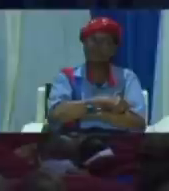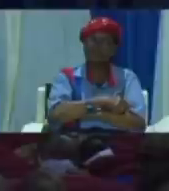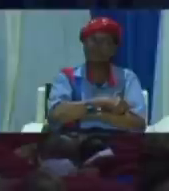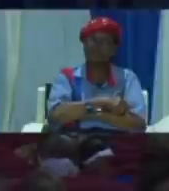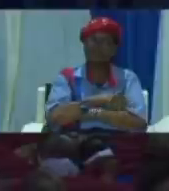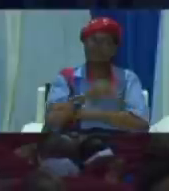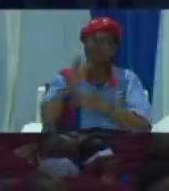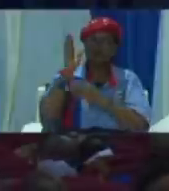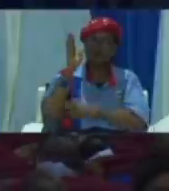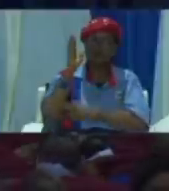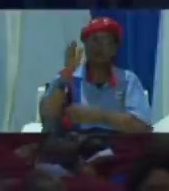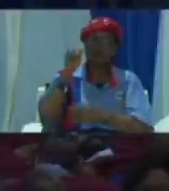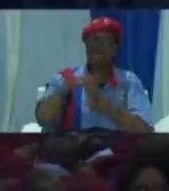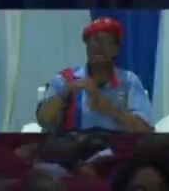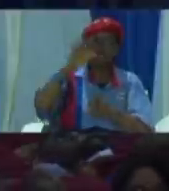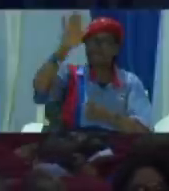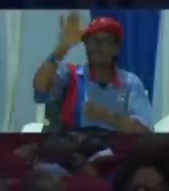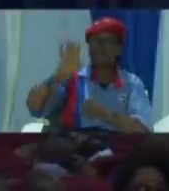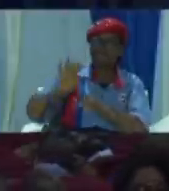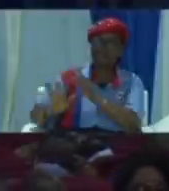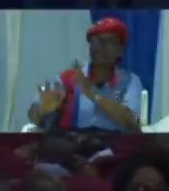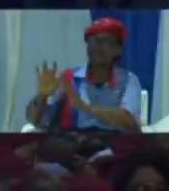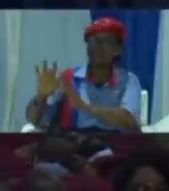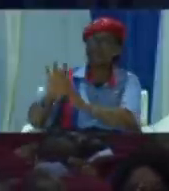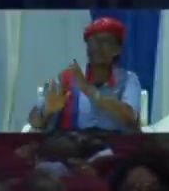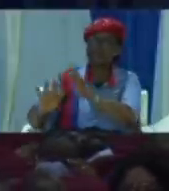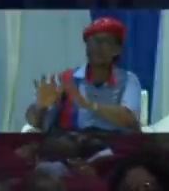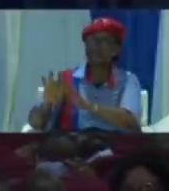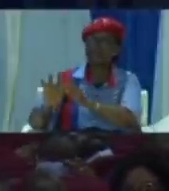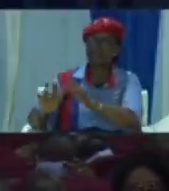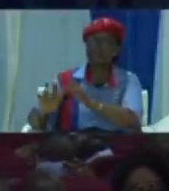God in his mercy restored his